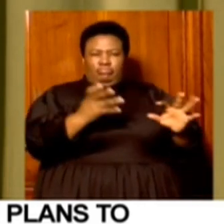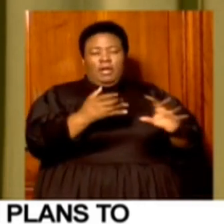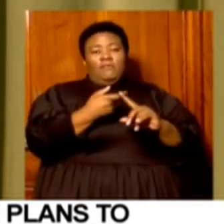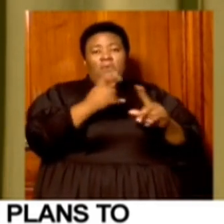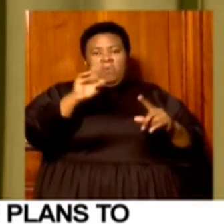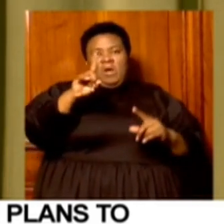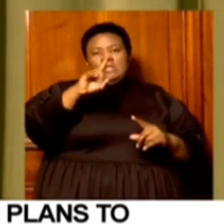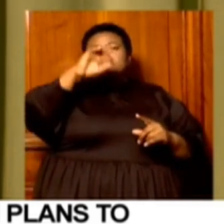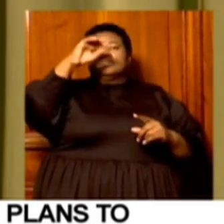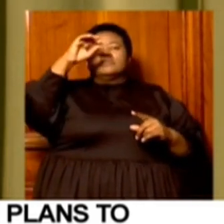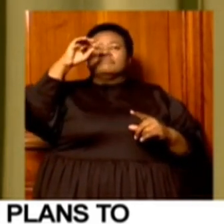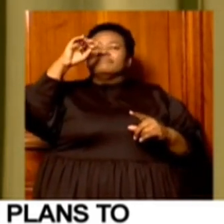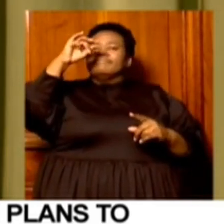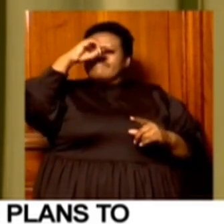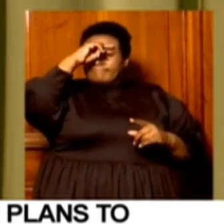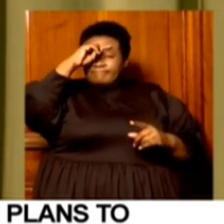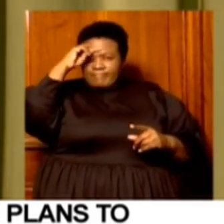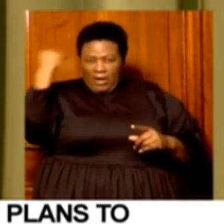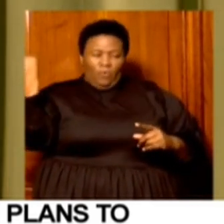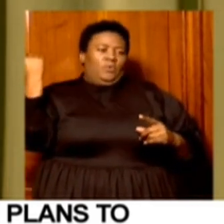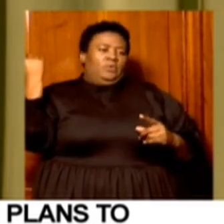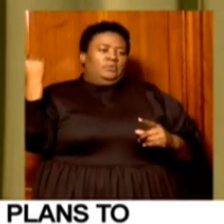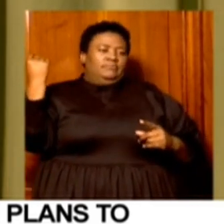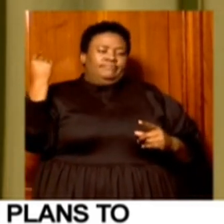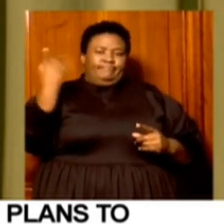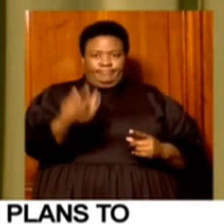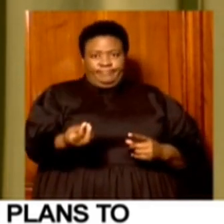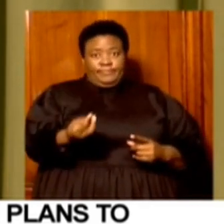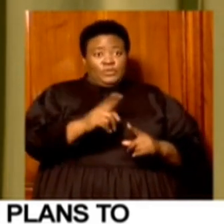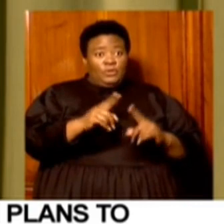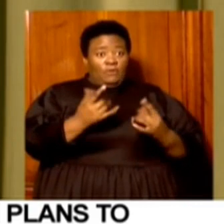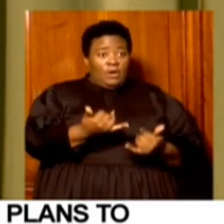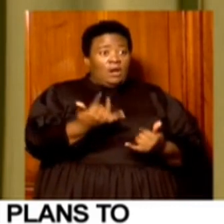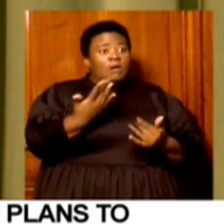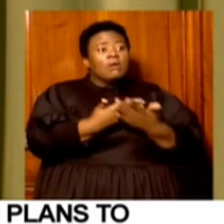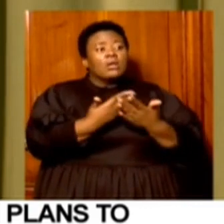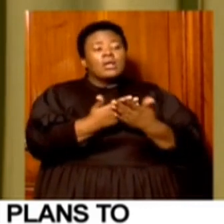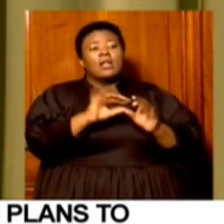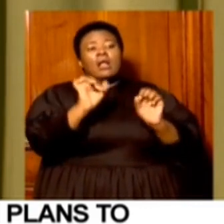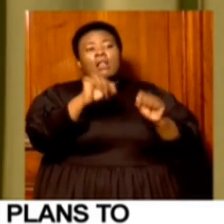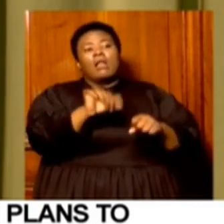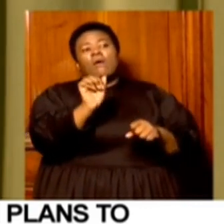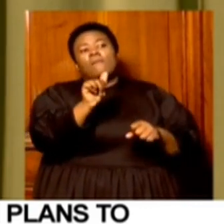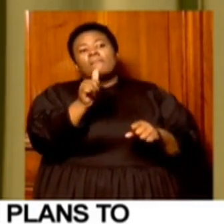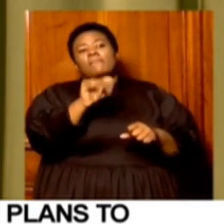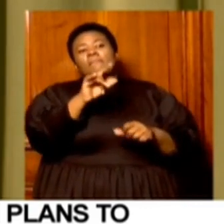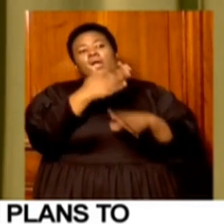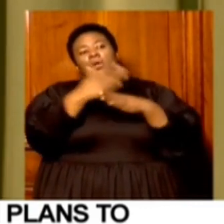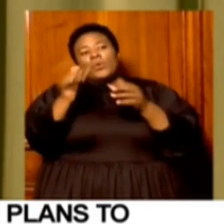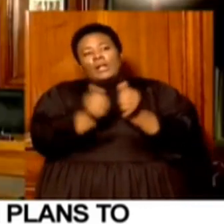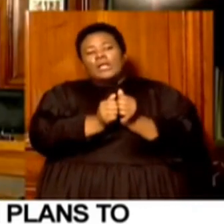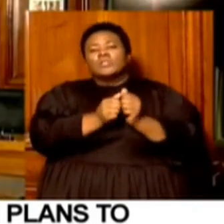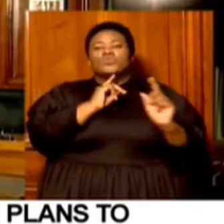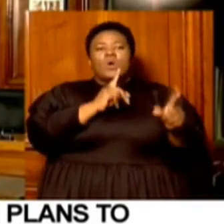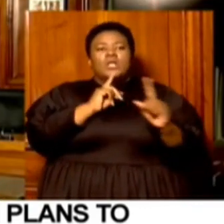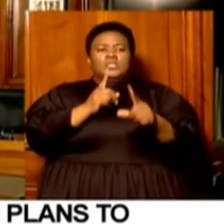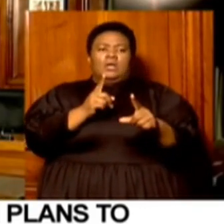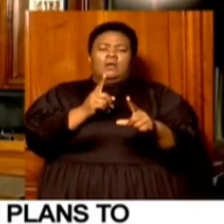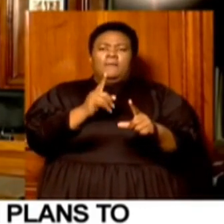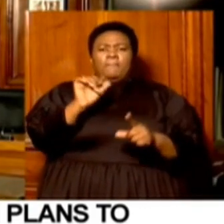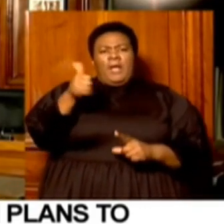that, we then allow our colleague to answer the other questions? Minister